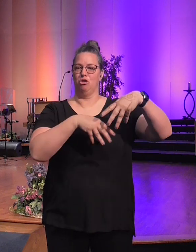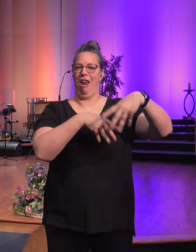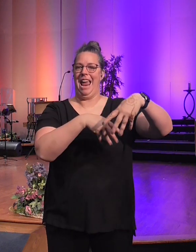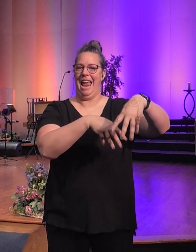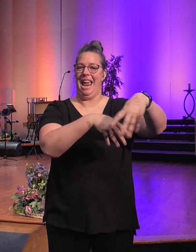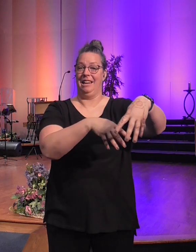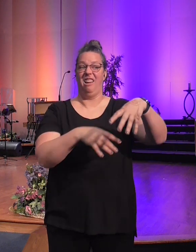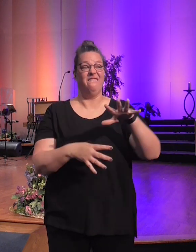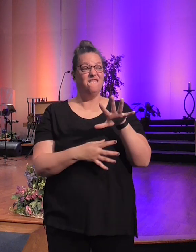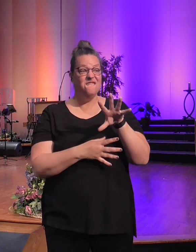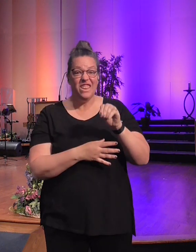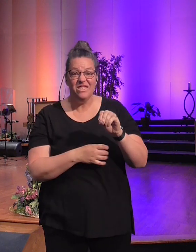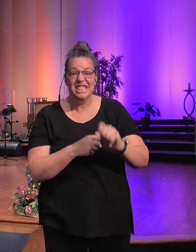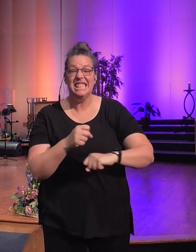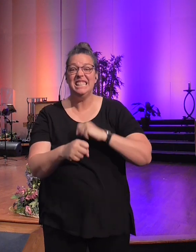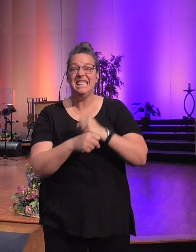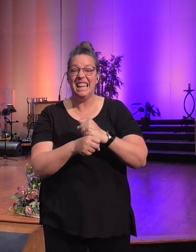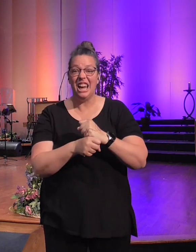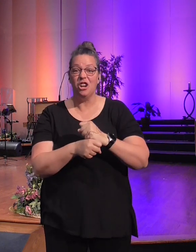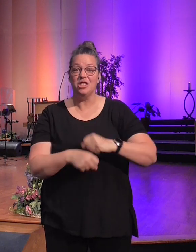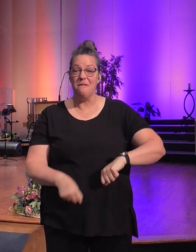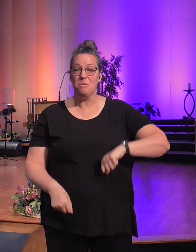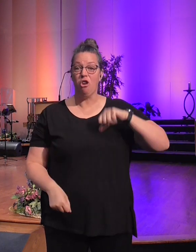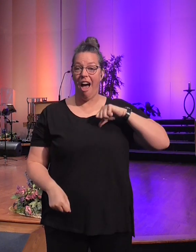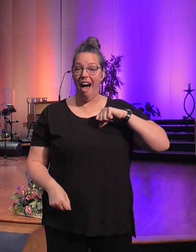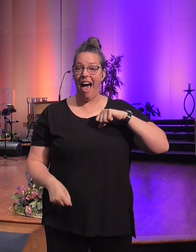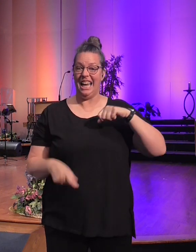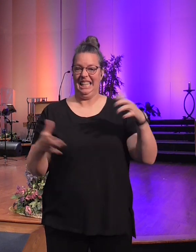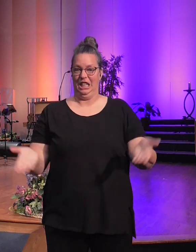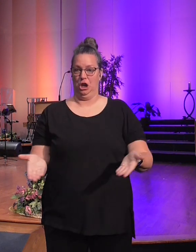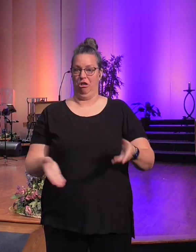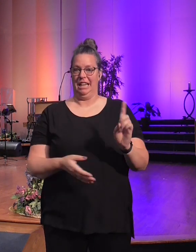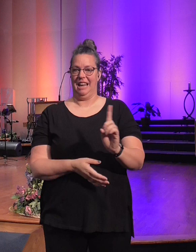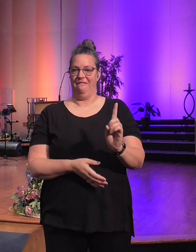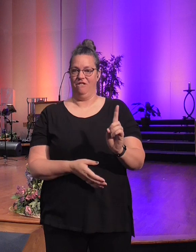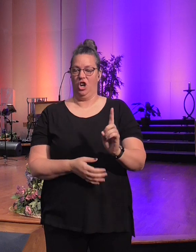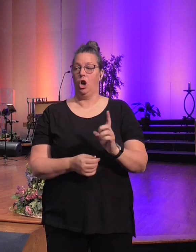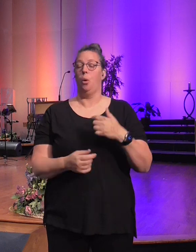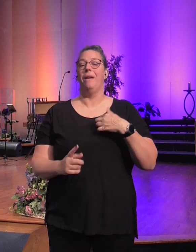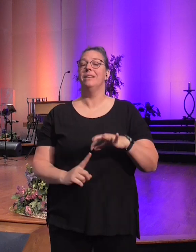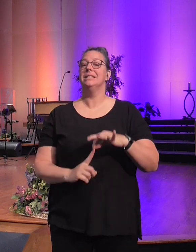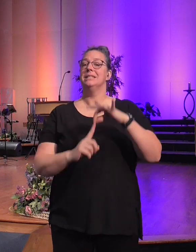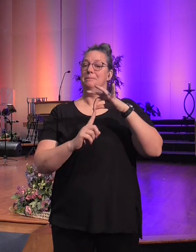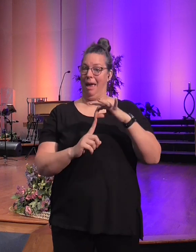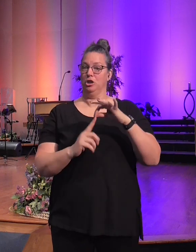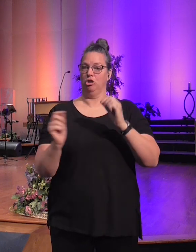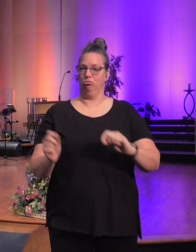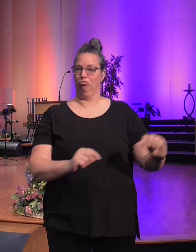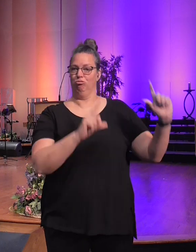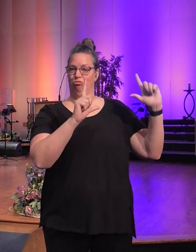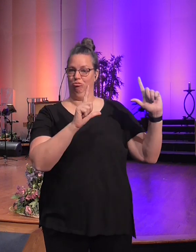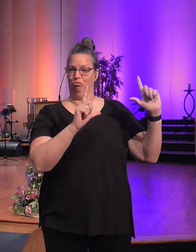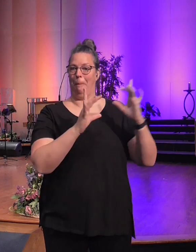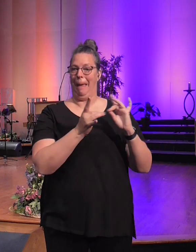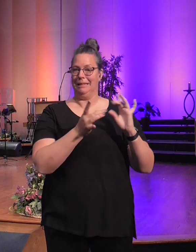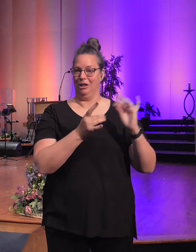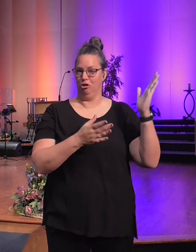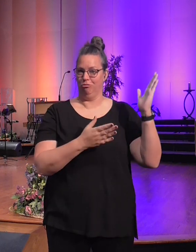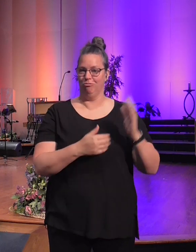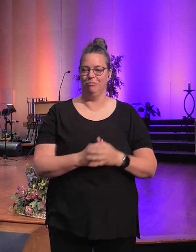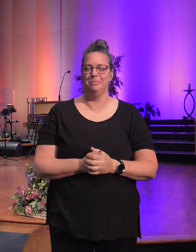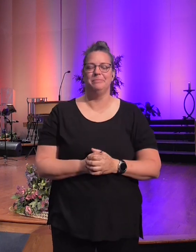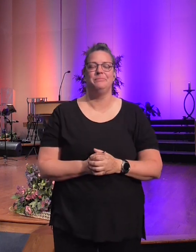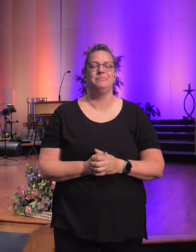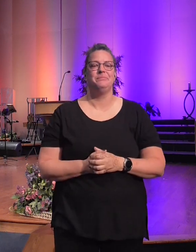the 50th year of Pride in Denver, and we have a special little piece for you to see from our folks.